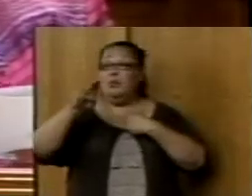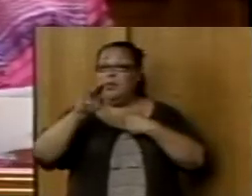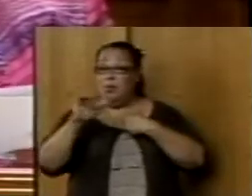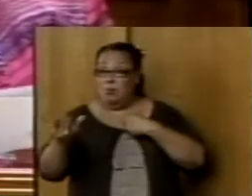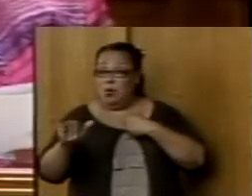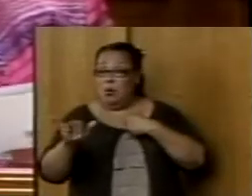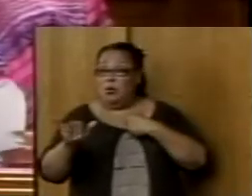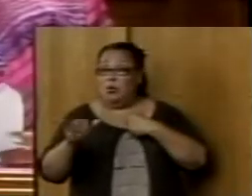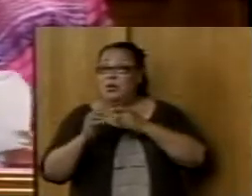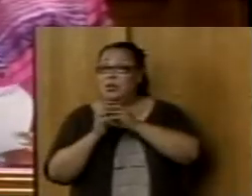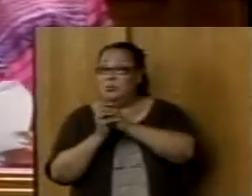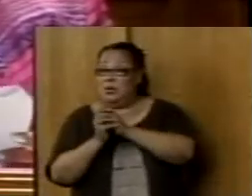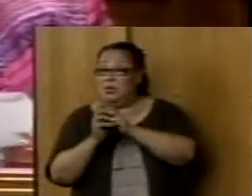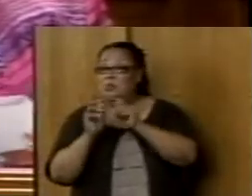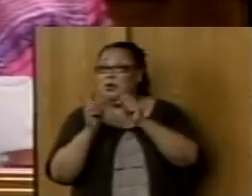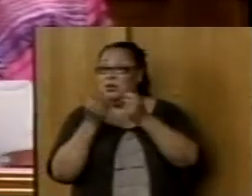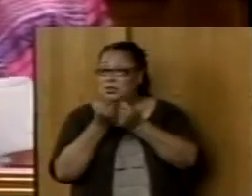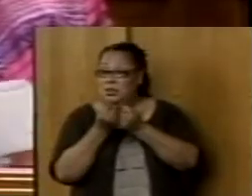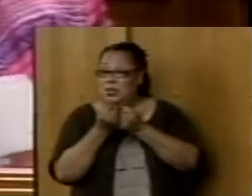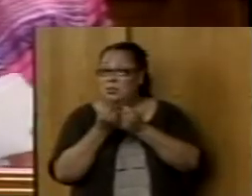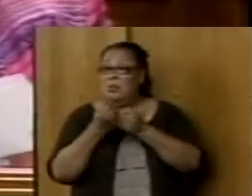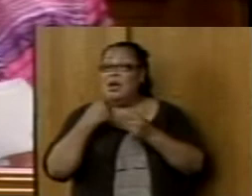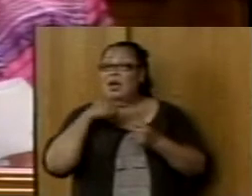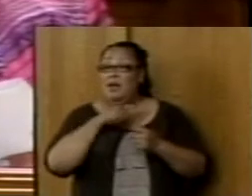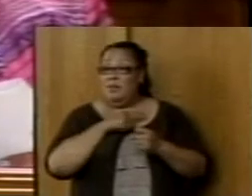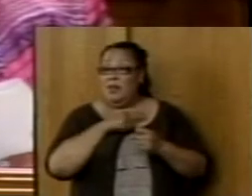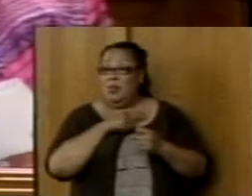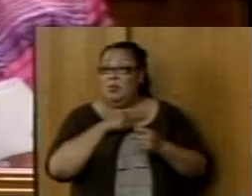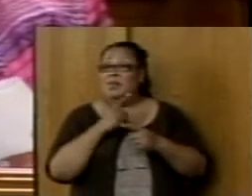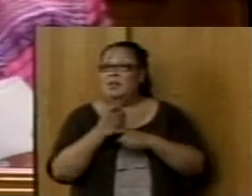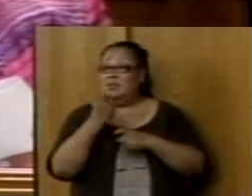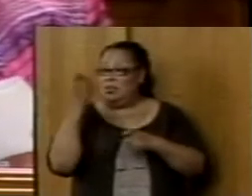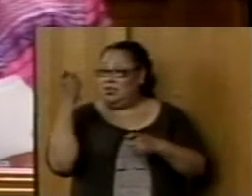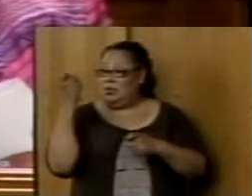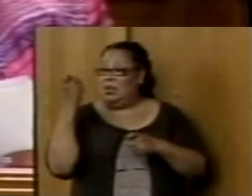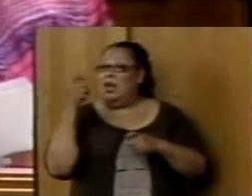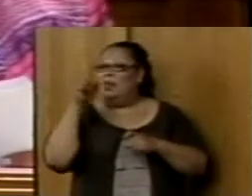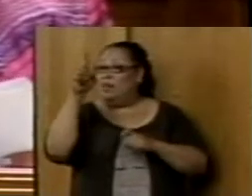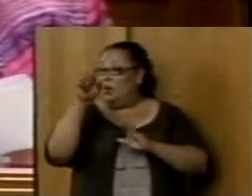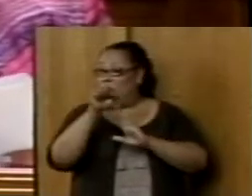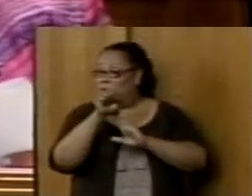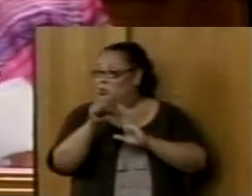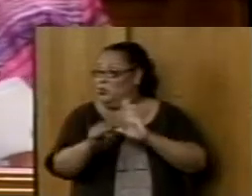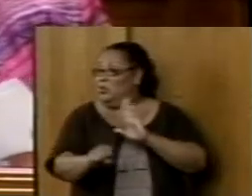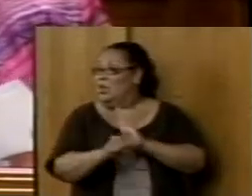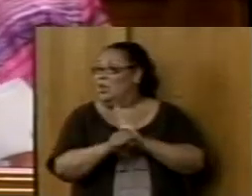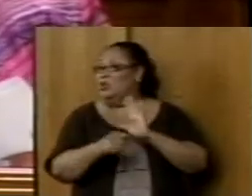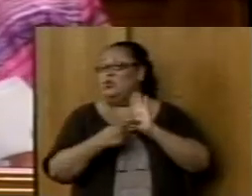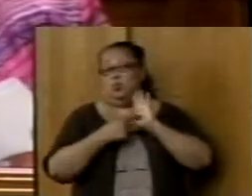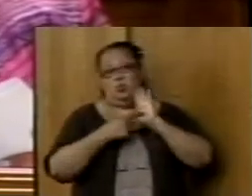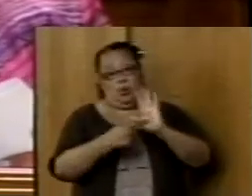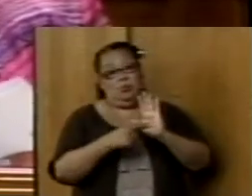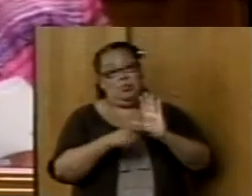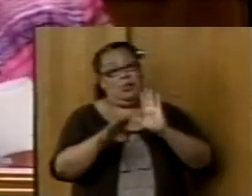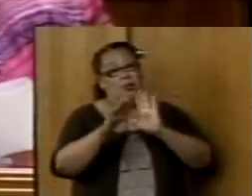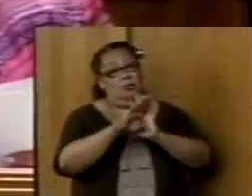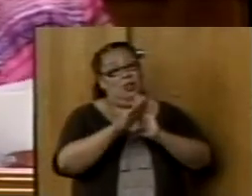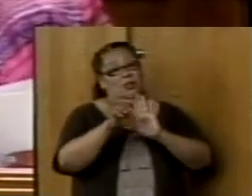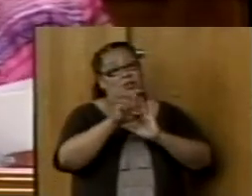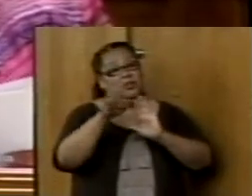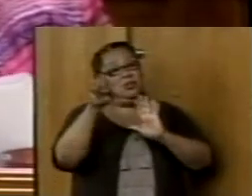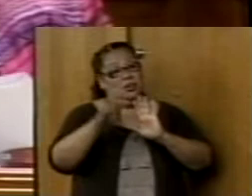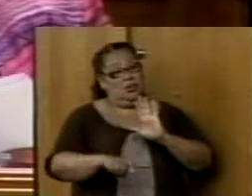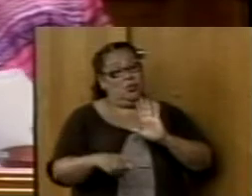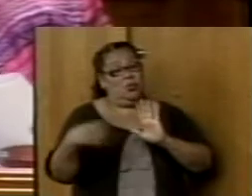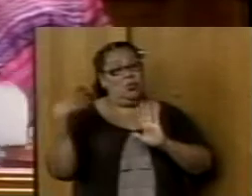And they've had wonderful accomplishments, and they won the sectional, and they went to the state to represent Brownsville, Texas.